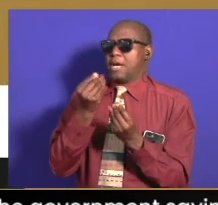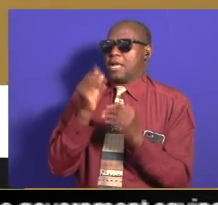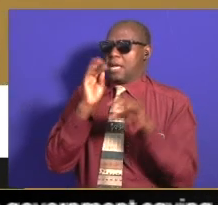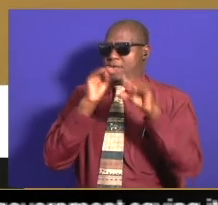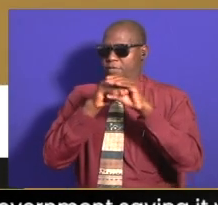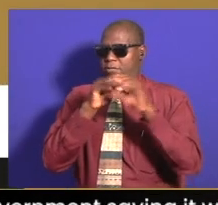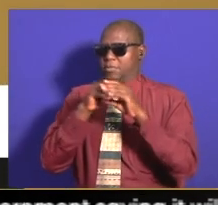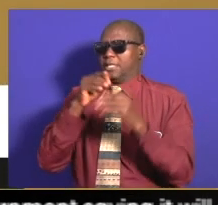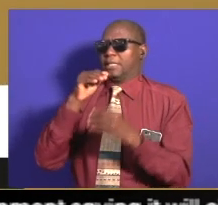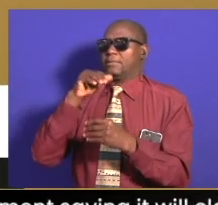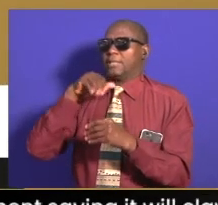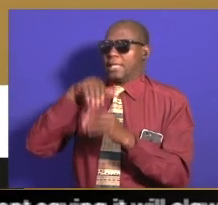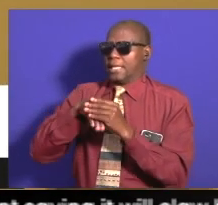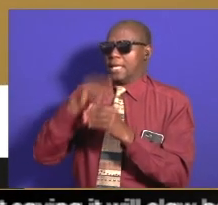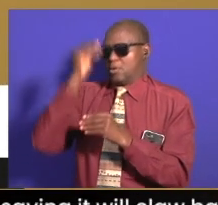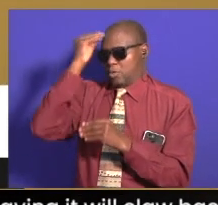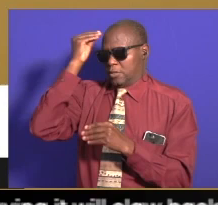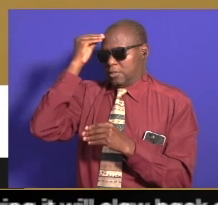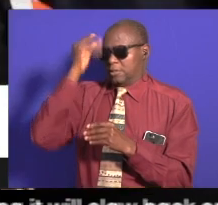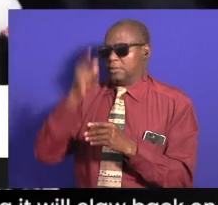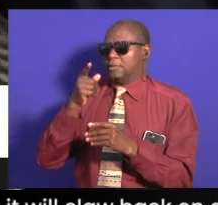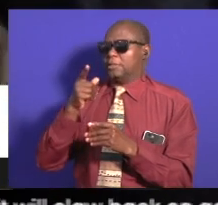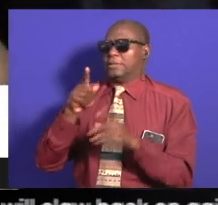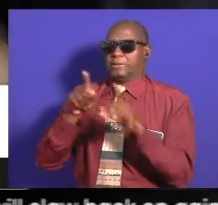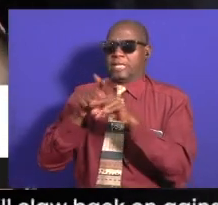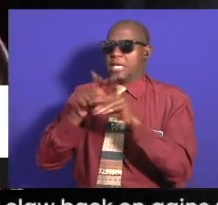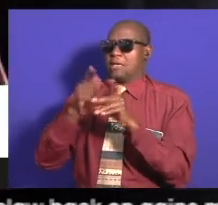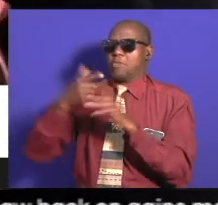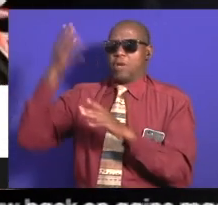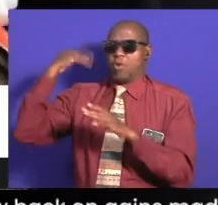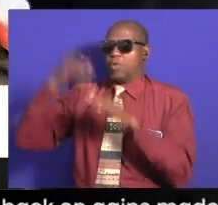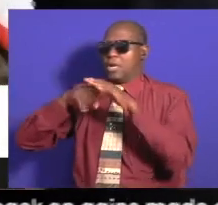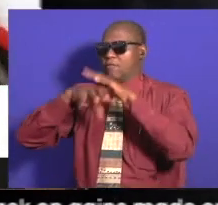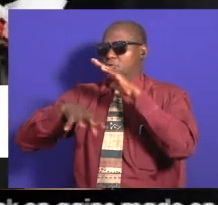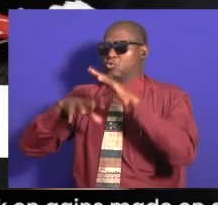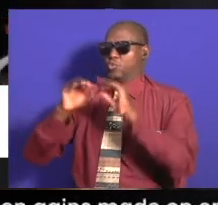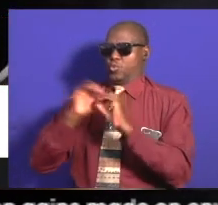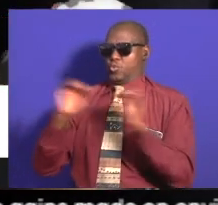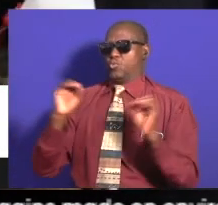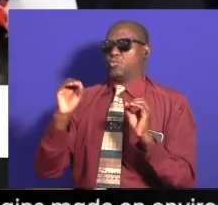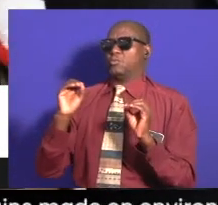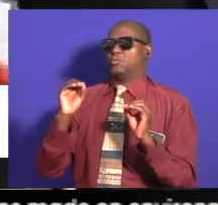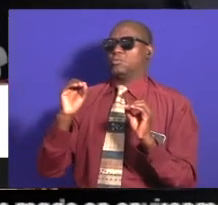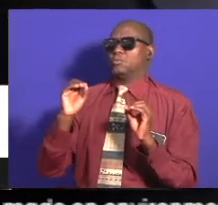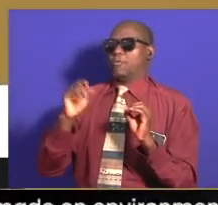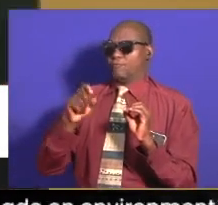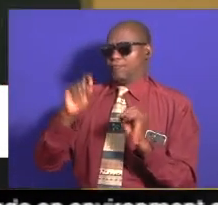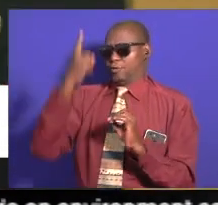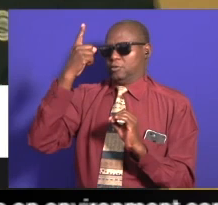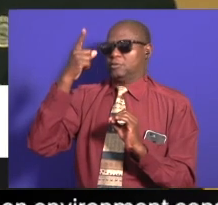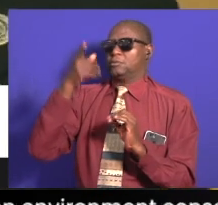we have put in education has never been seen since devolution started by a county government. Thank you so much.